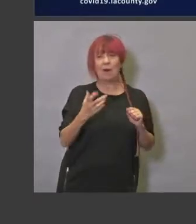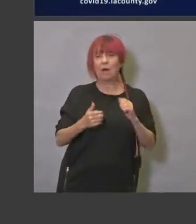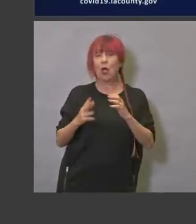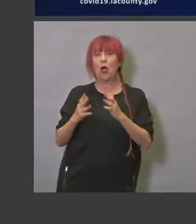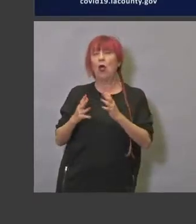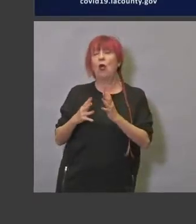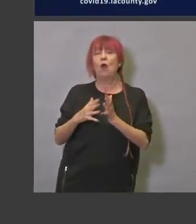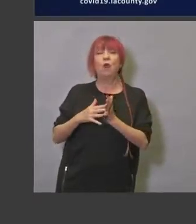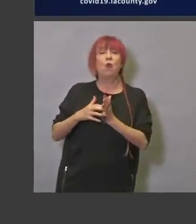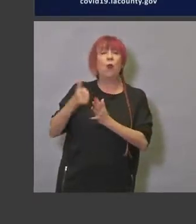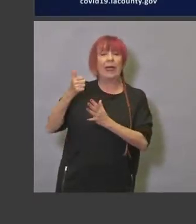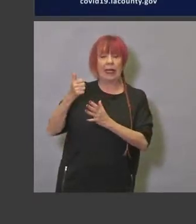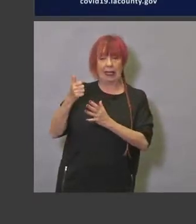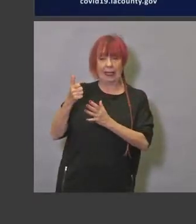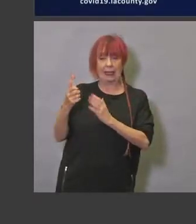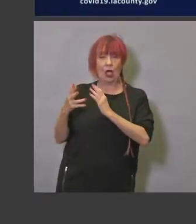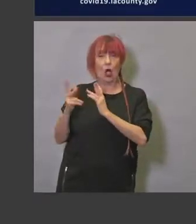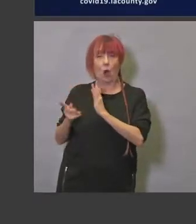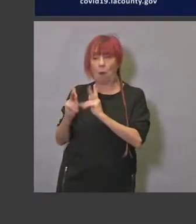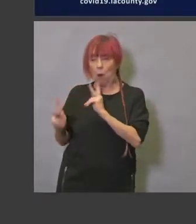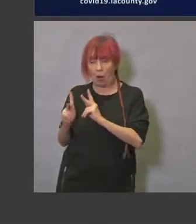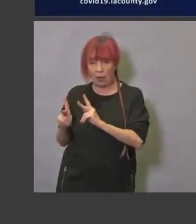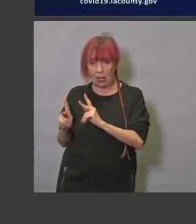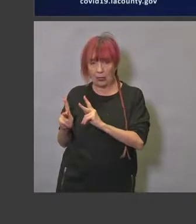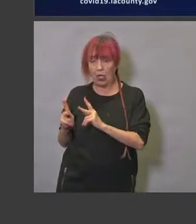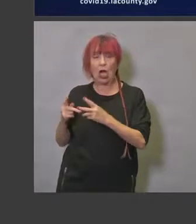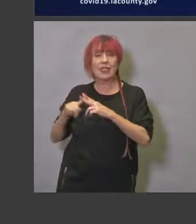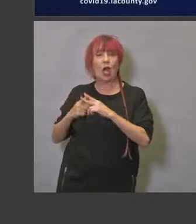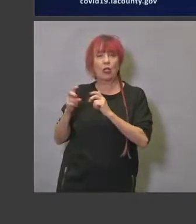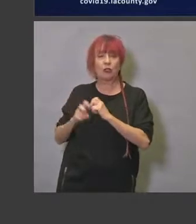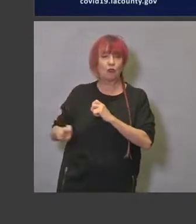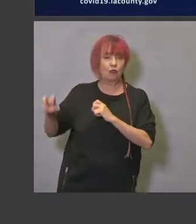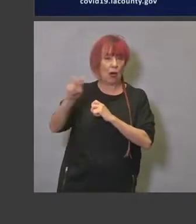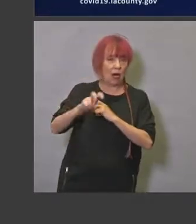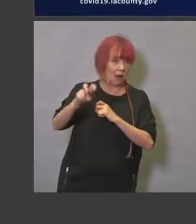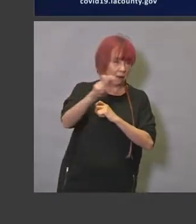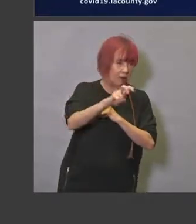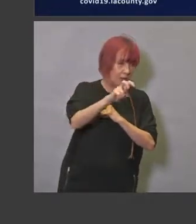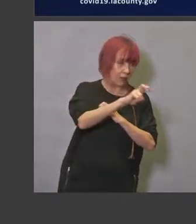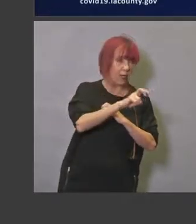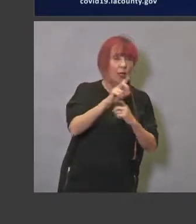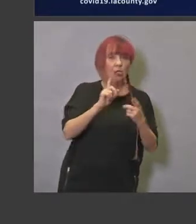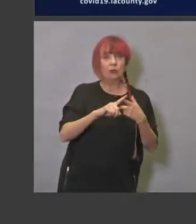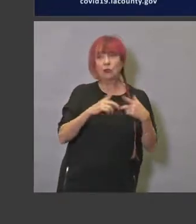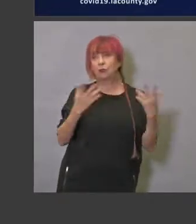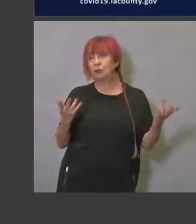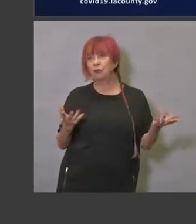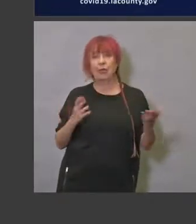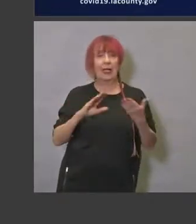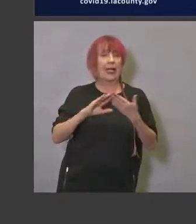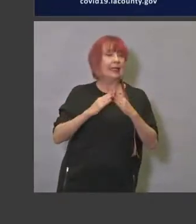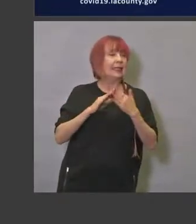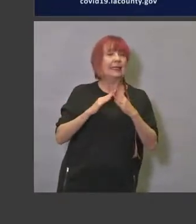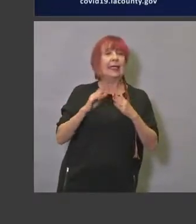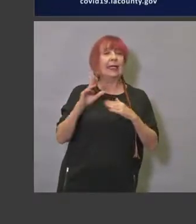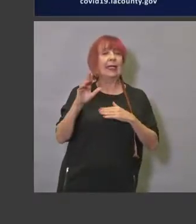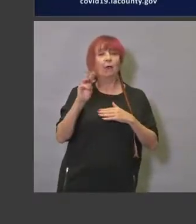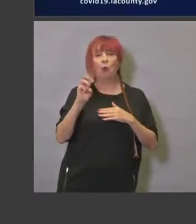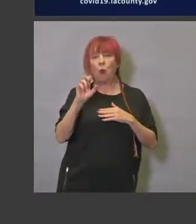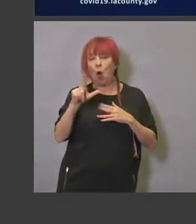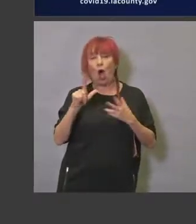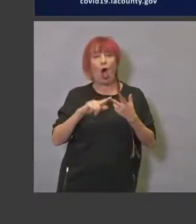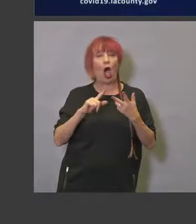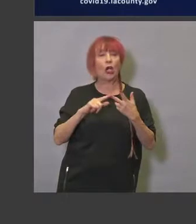now travel to other areas or destinations, like maybe City Walk at Universal City,